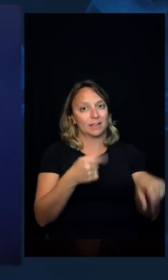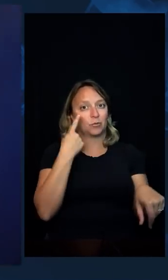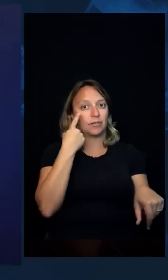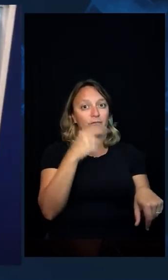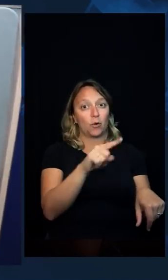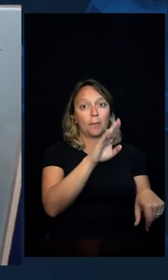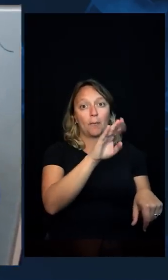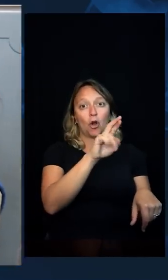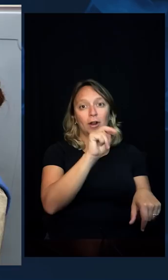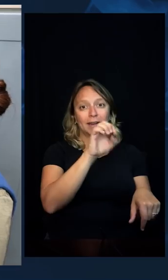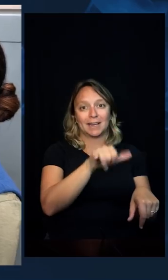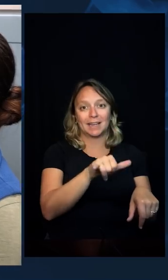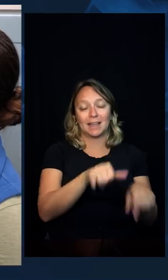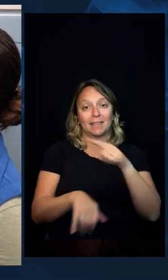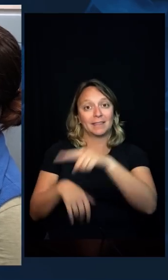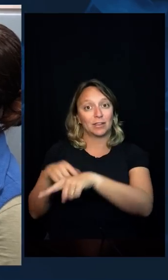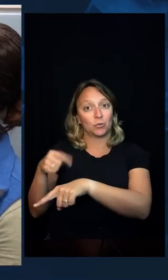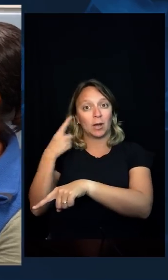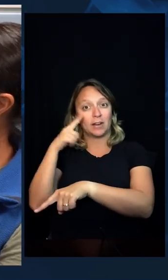And over here,